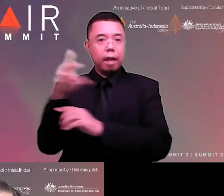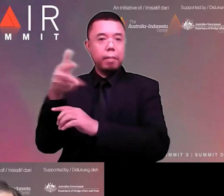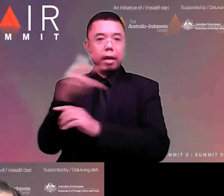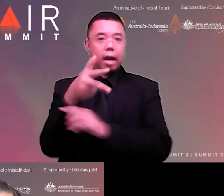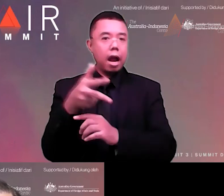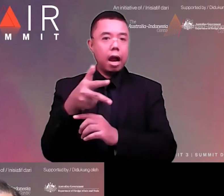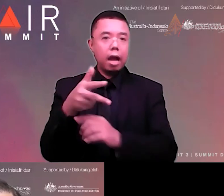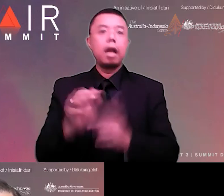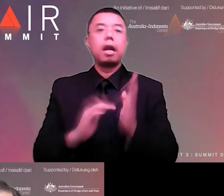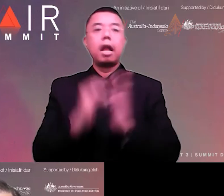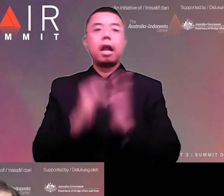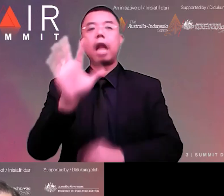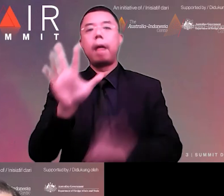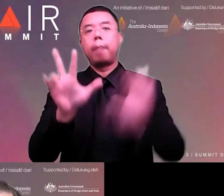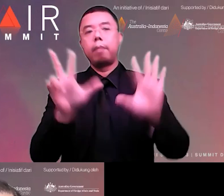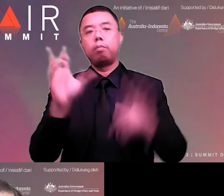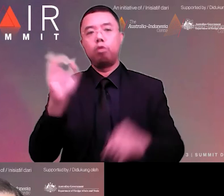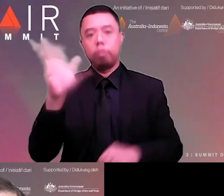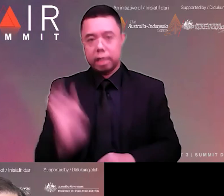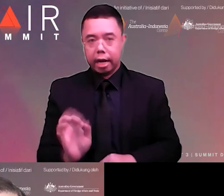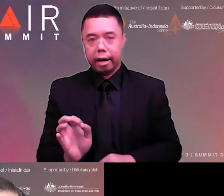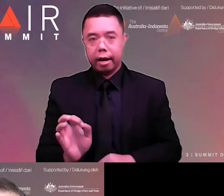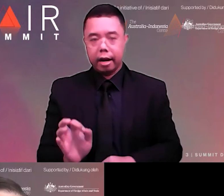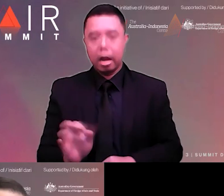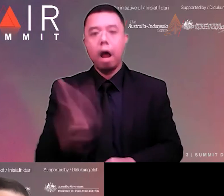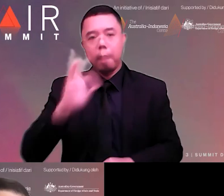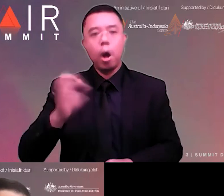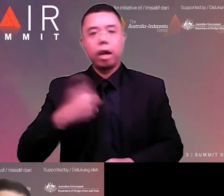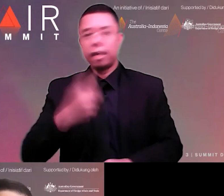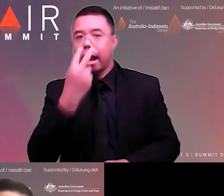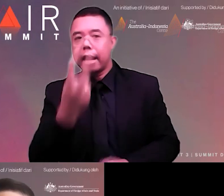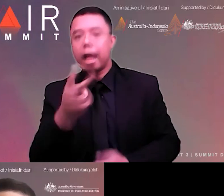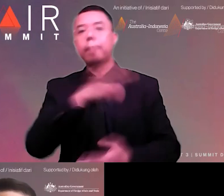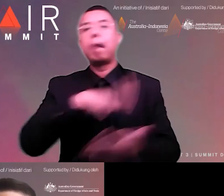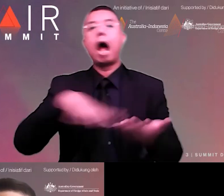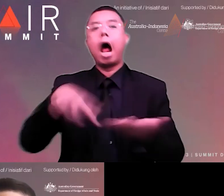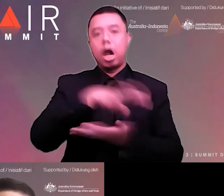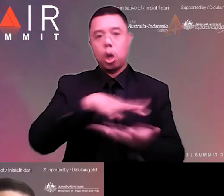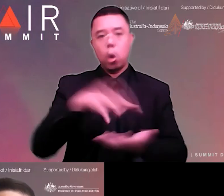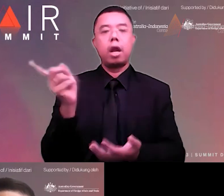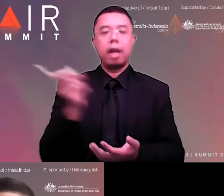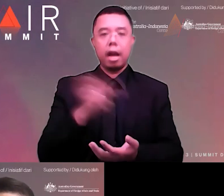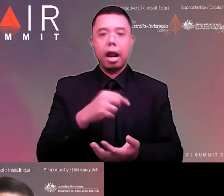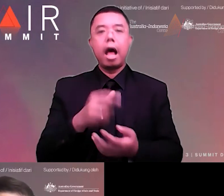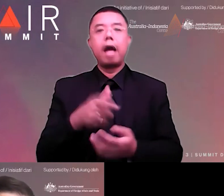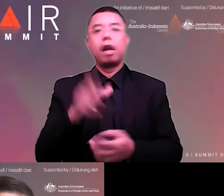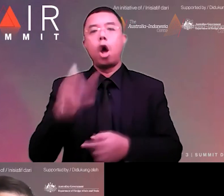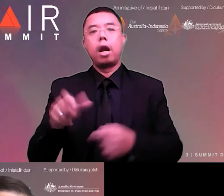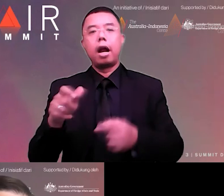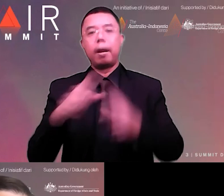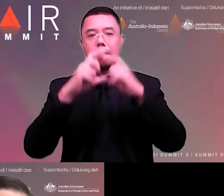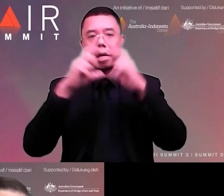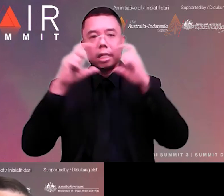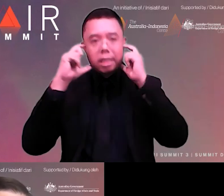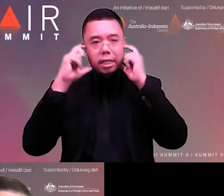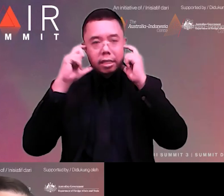start to see an impact of this masking on the positivity rate. And